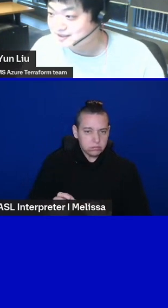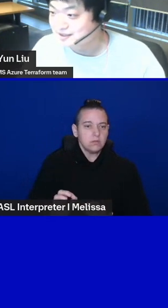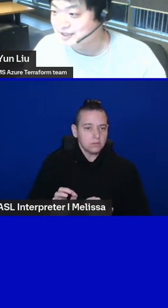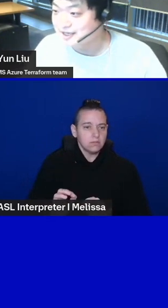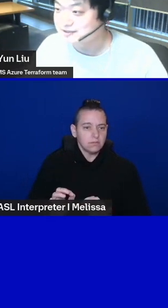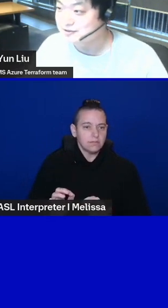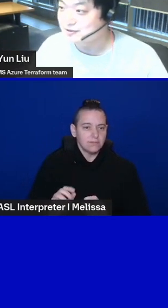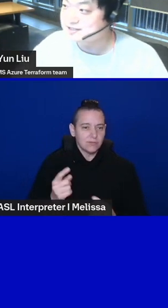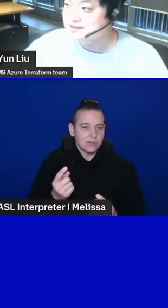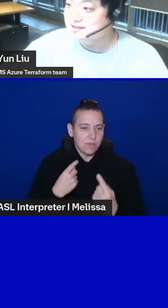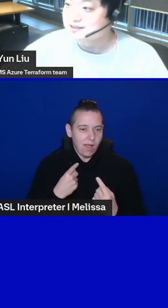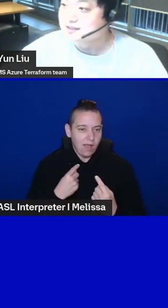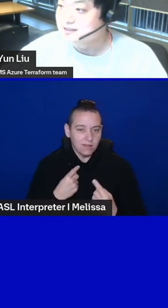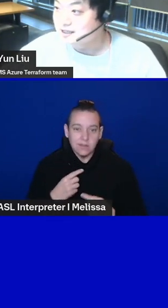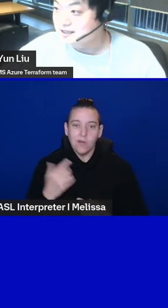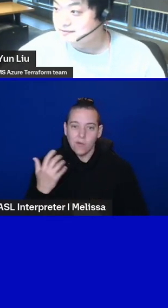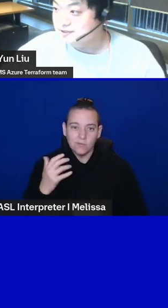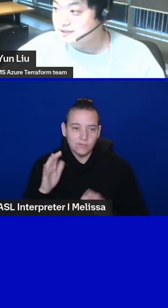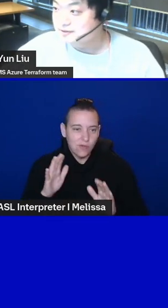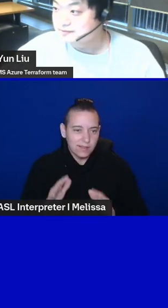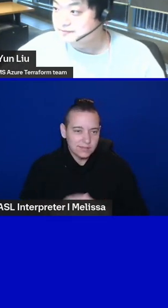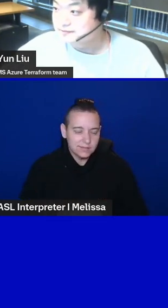coming. Okay, great.